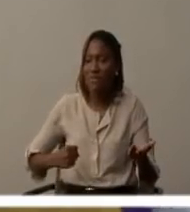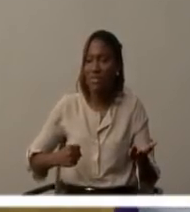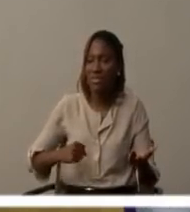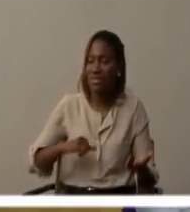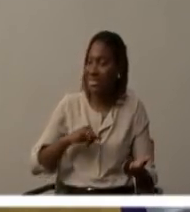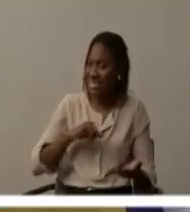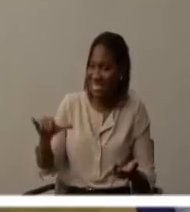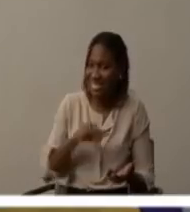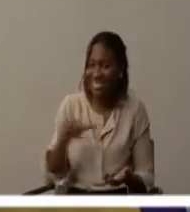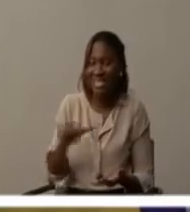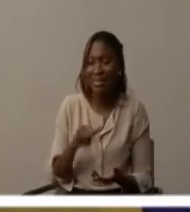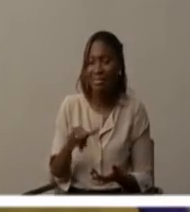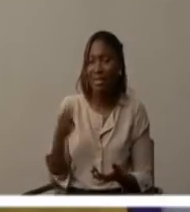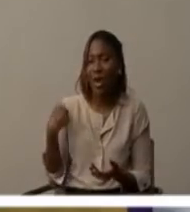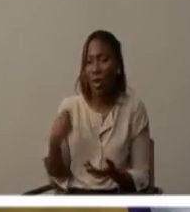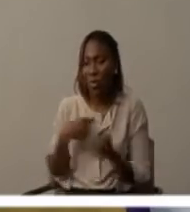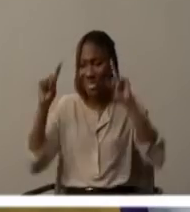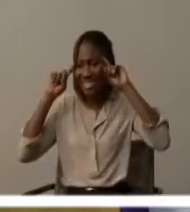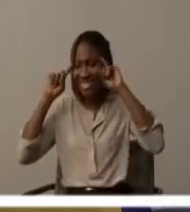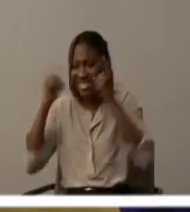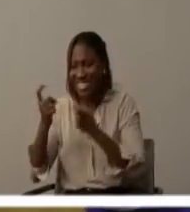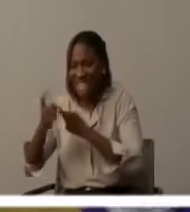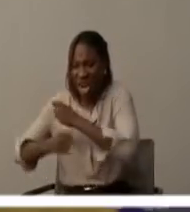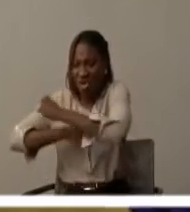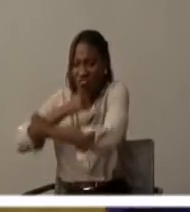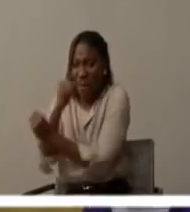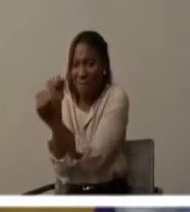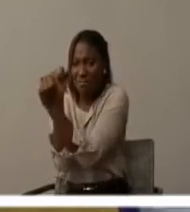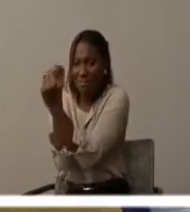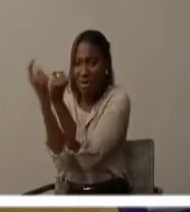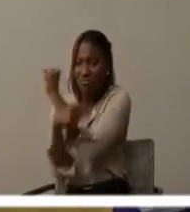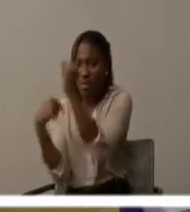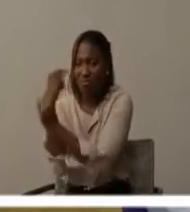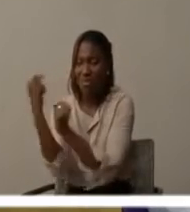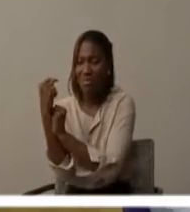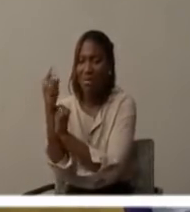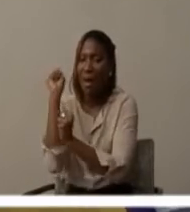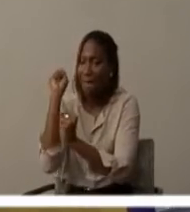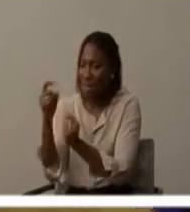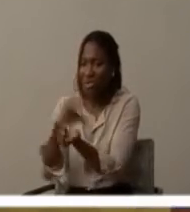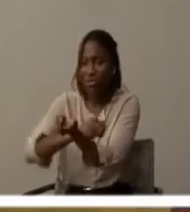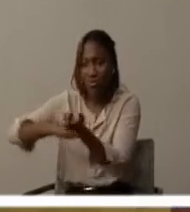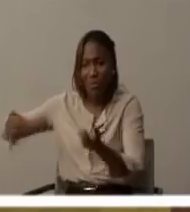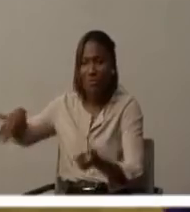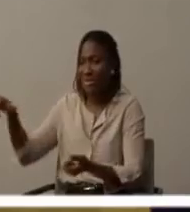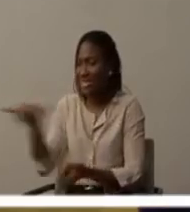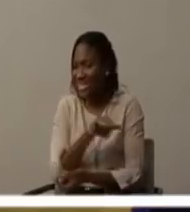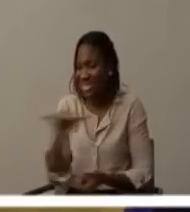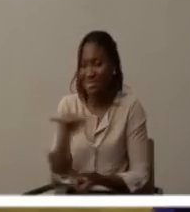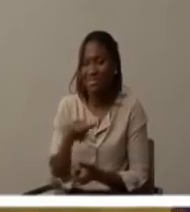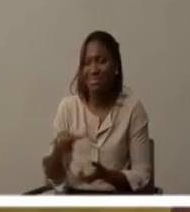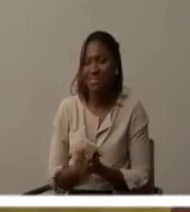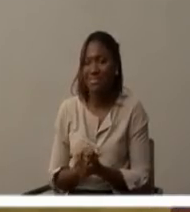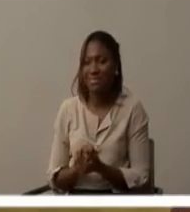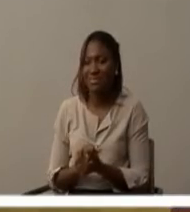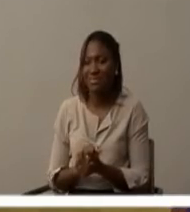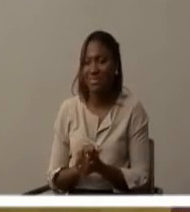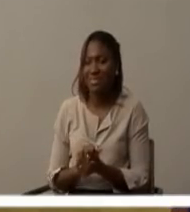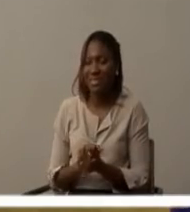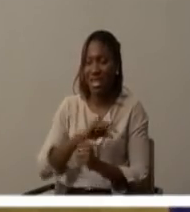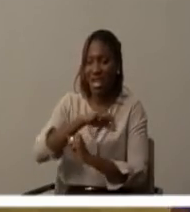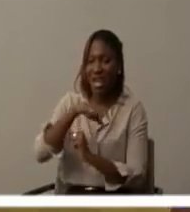community to unbind us. The whole community starts the unbinding process. And in being unbound, it means that we